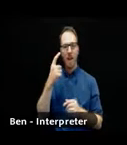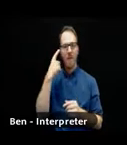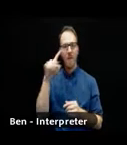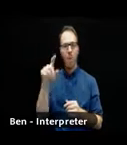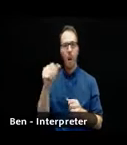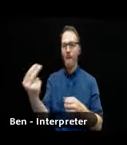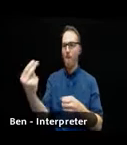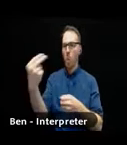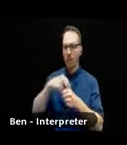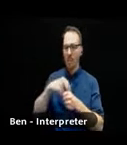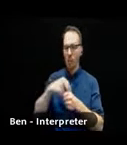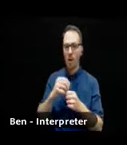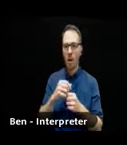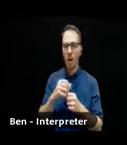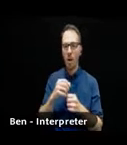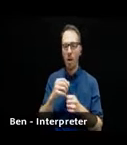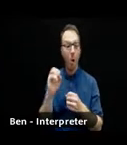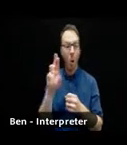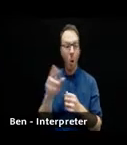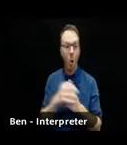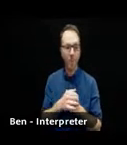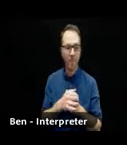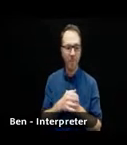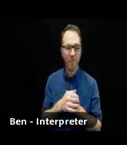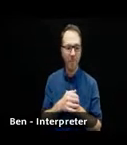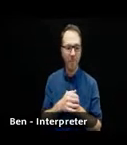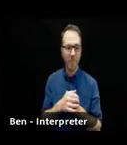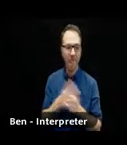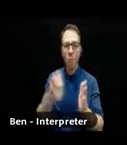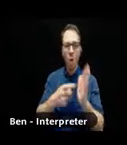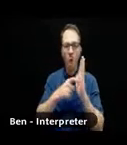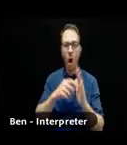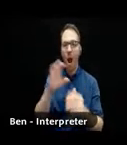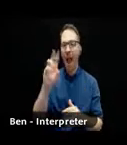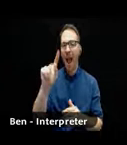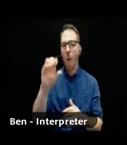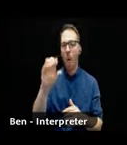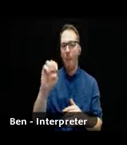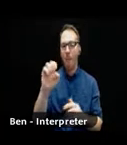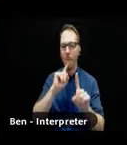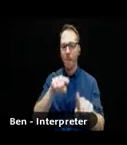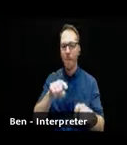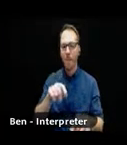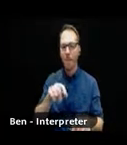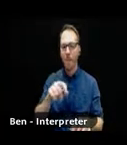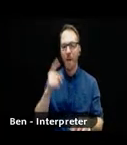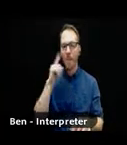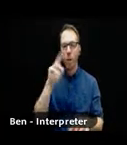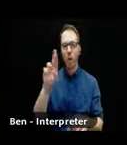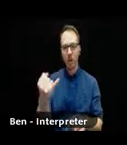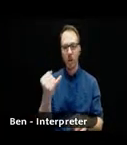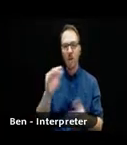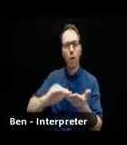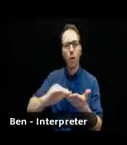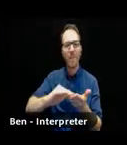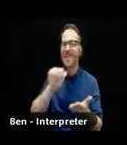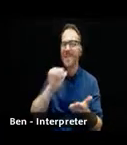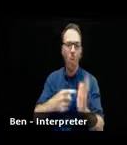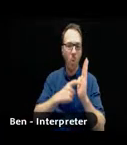participation in, nor as a required outcome of restorative justice, or forgiveness is not